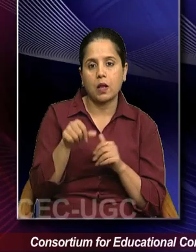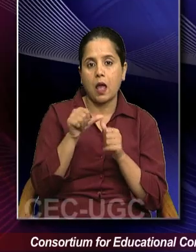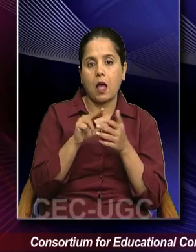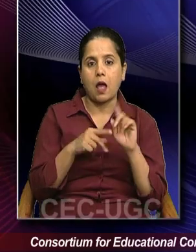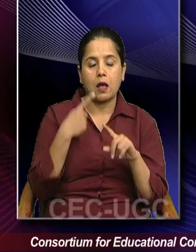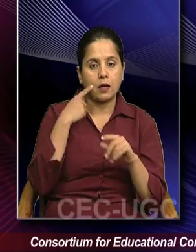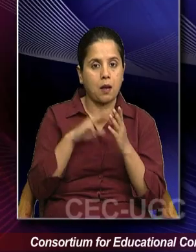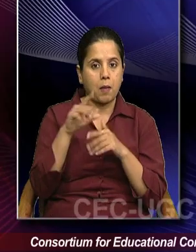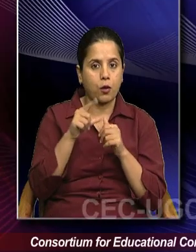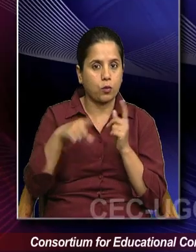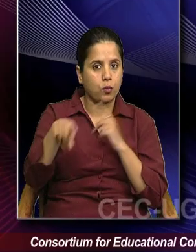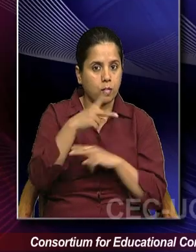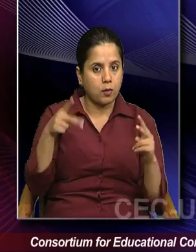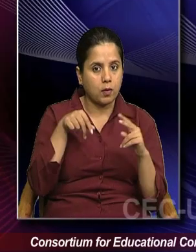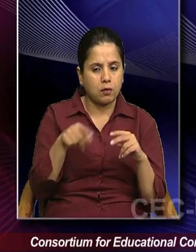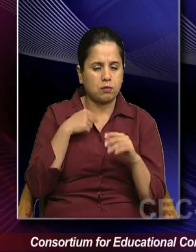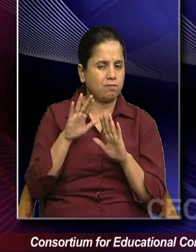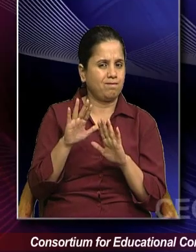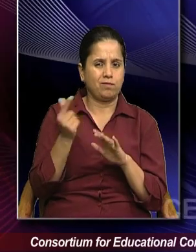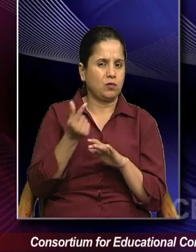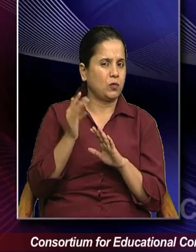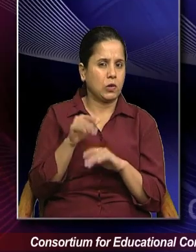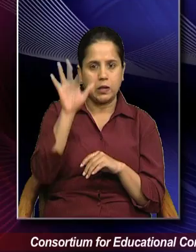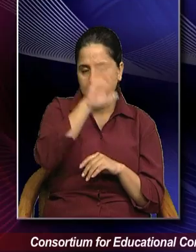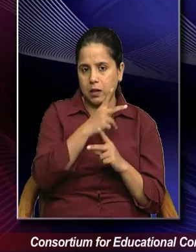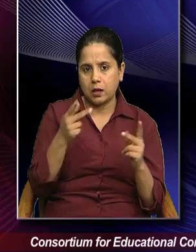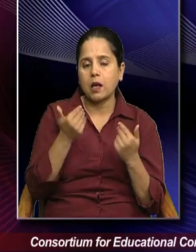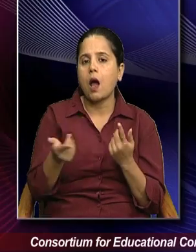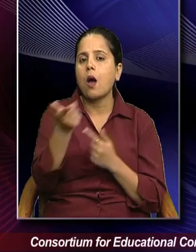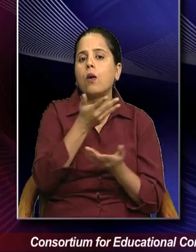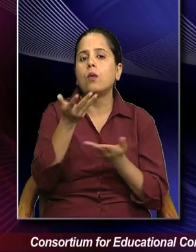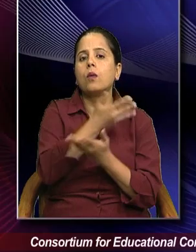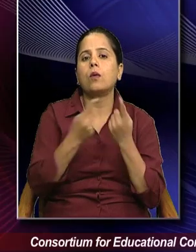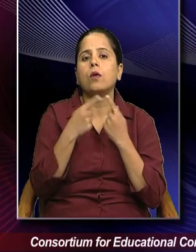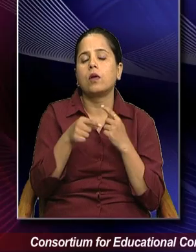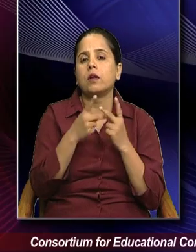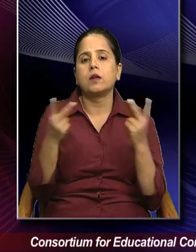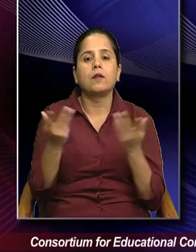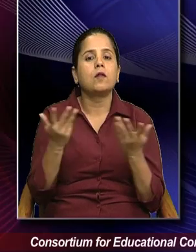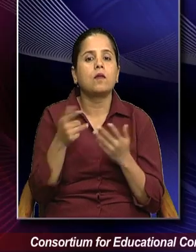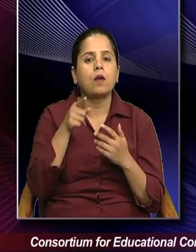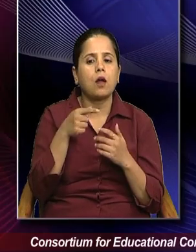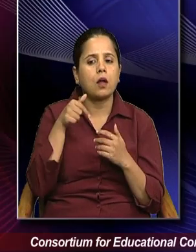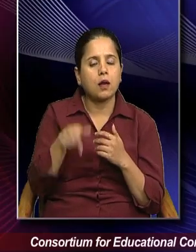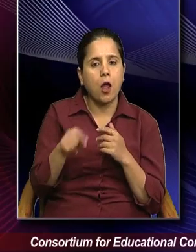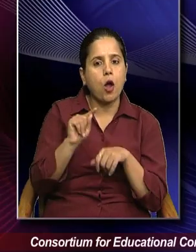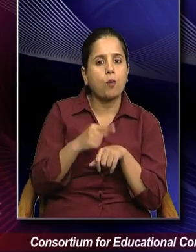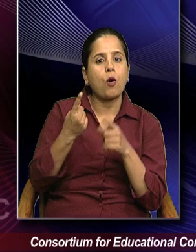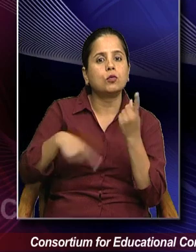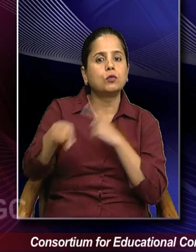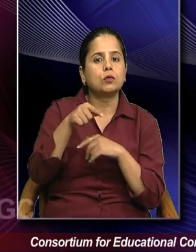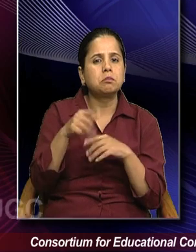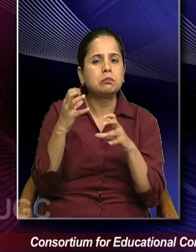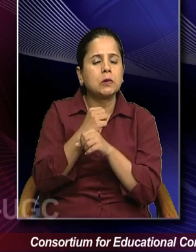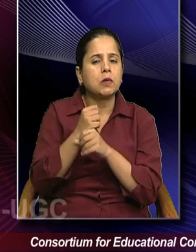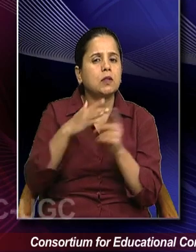Antimicrobial resistance in India. Now, we are discussing what are the untapped opportunities in